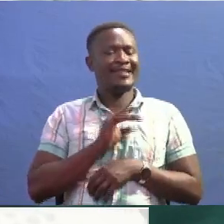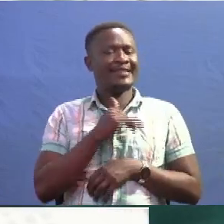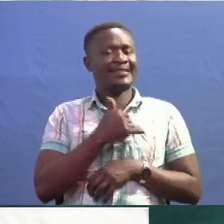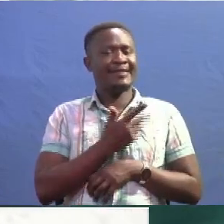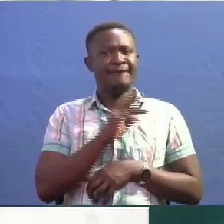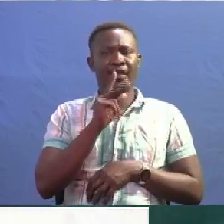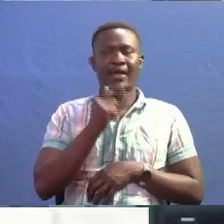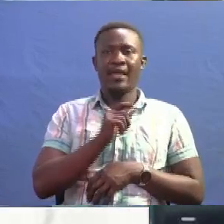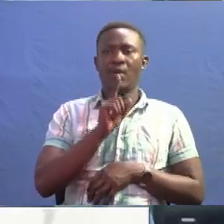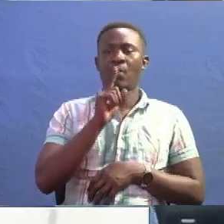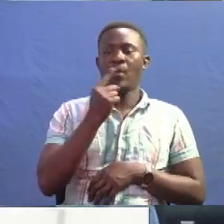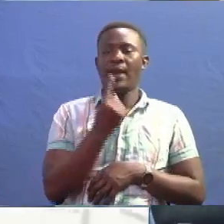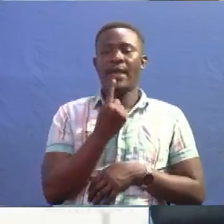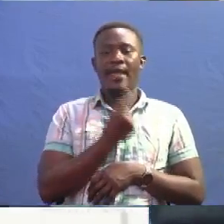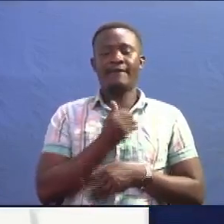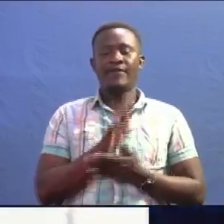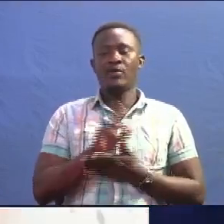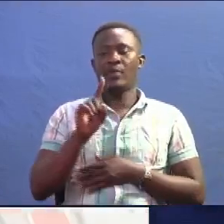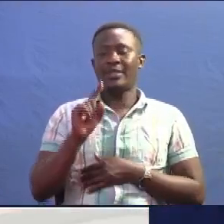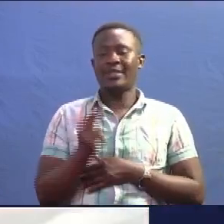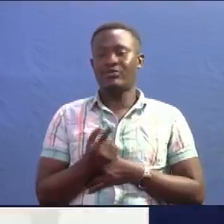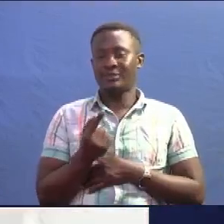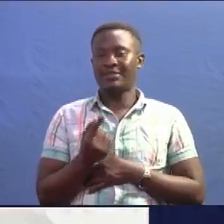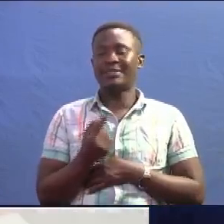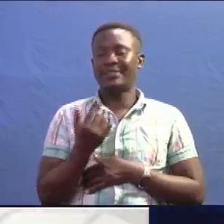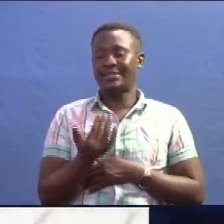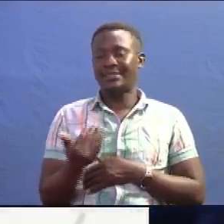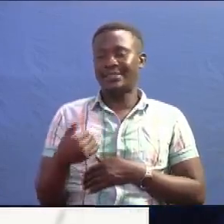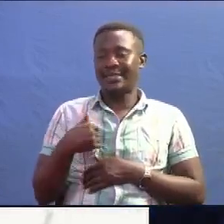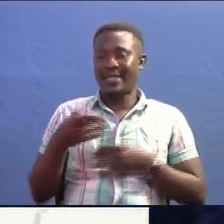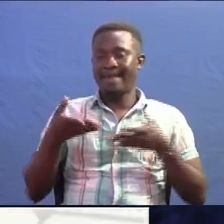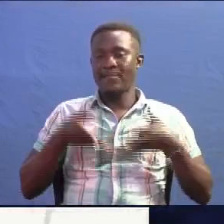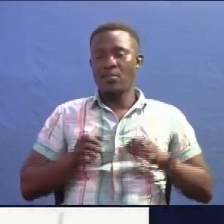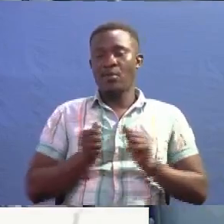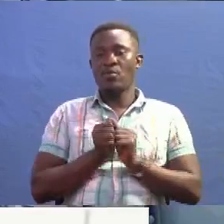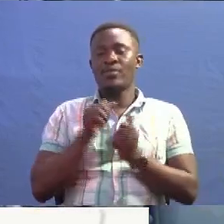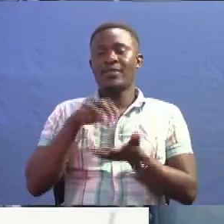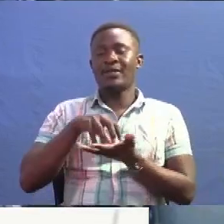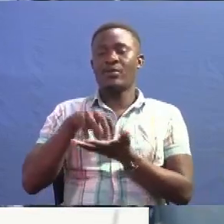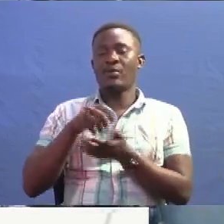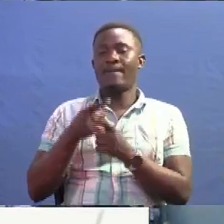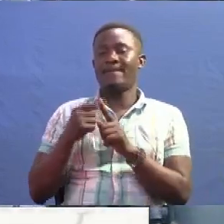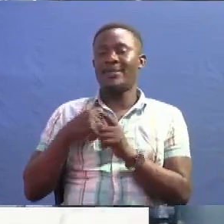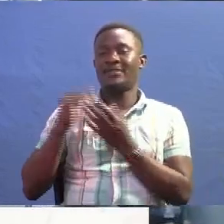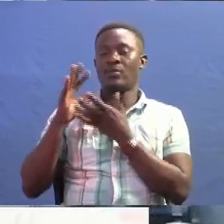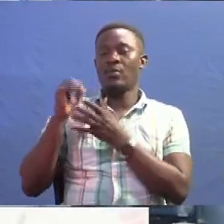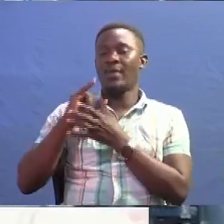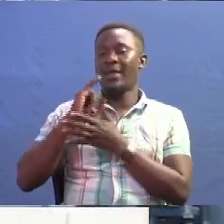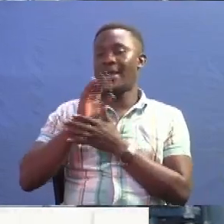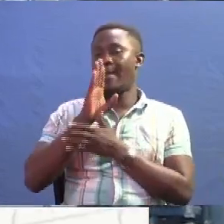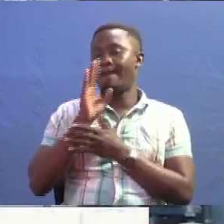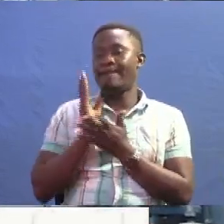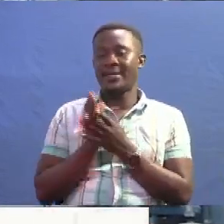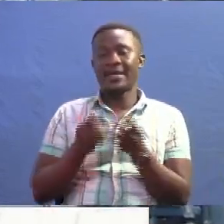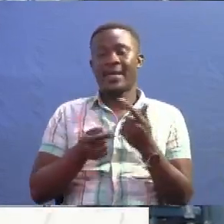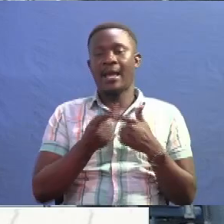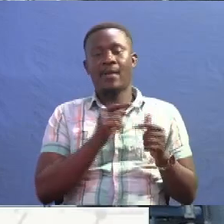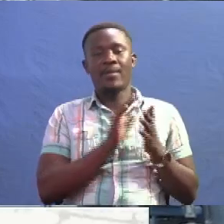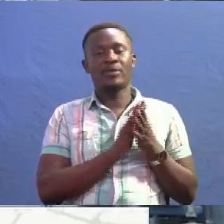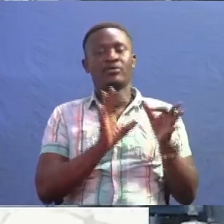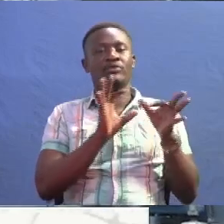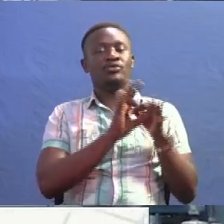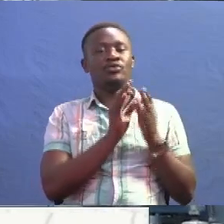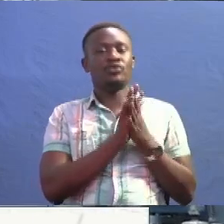estimated 1 in every 1,300 children is born with this condition, but hope is being restored through joint